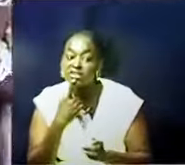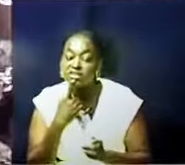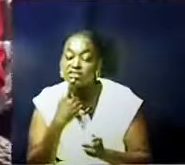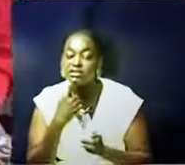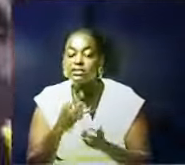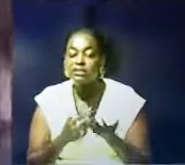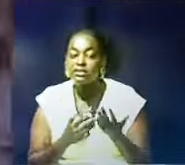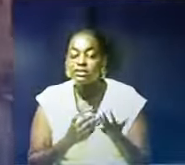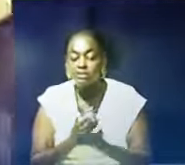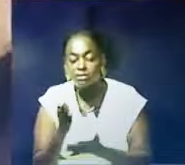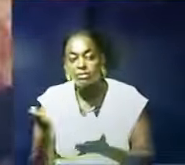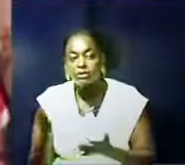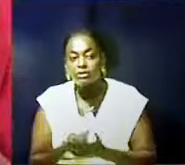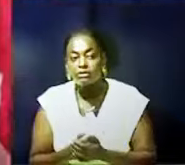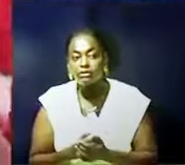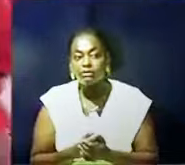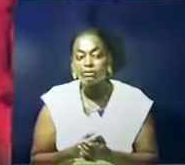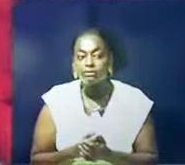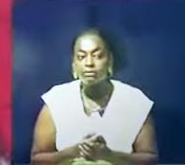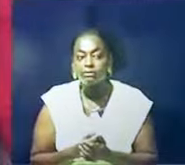with.